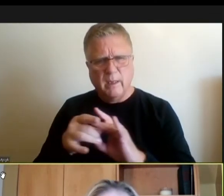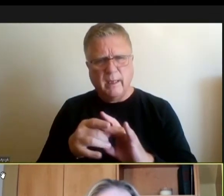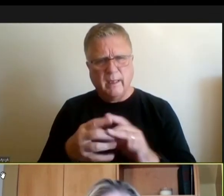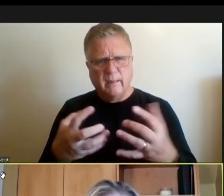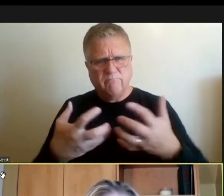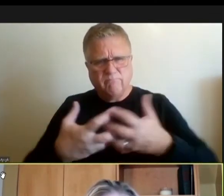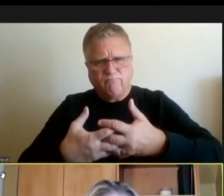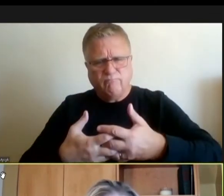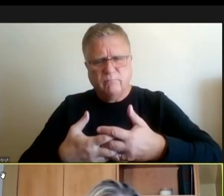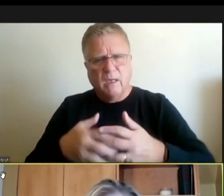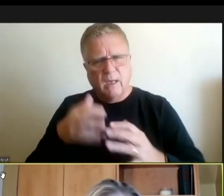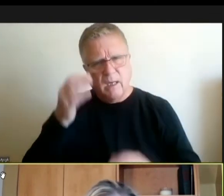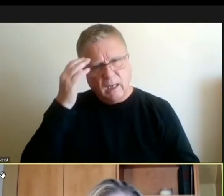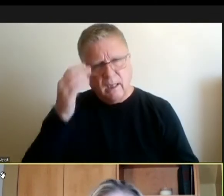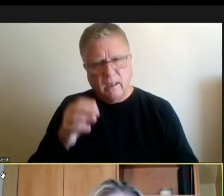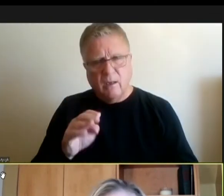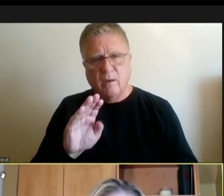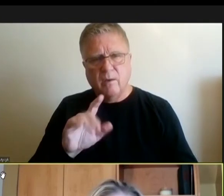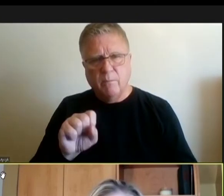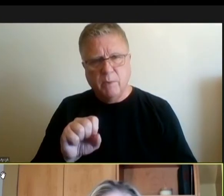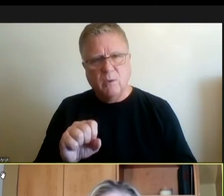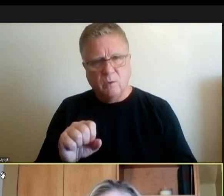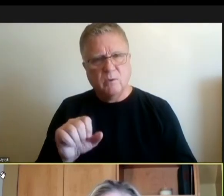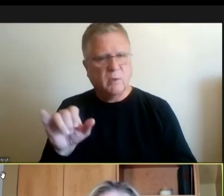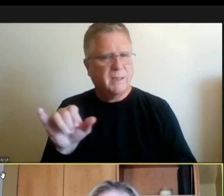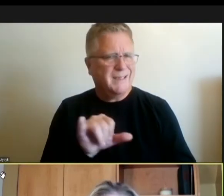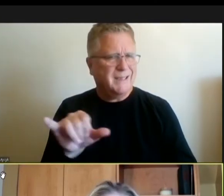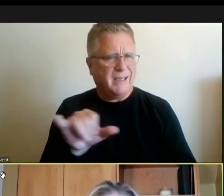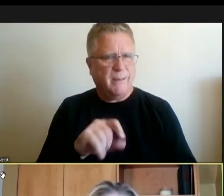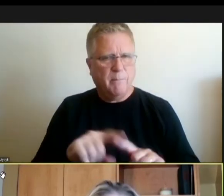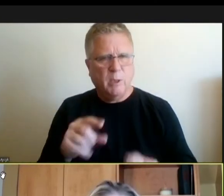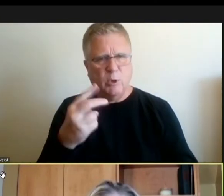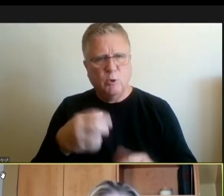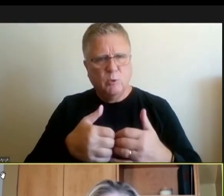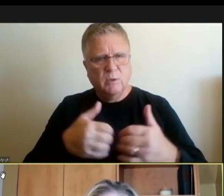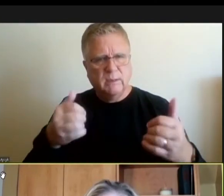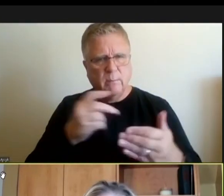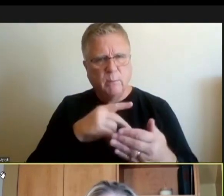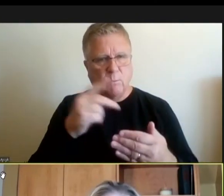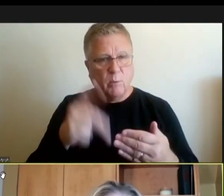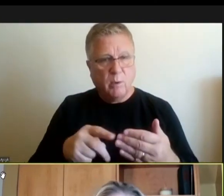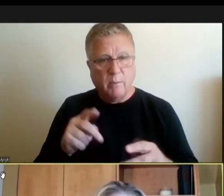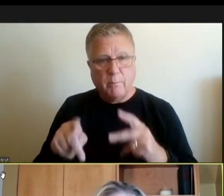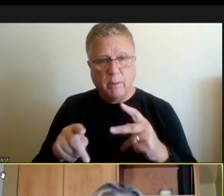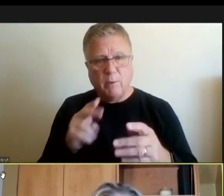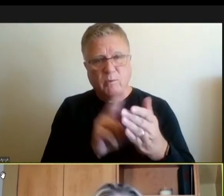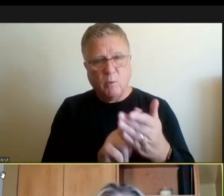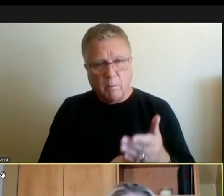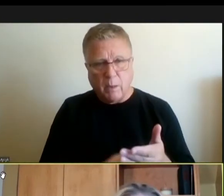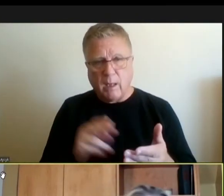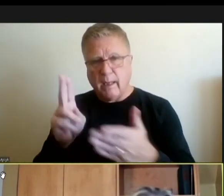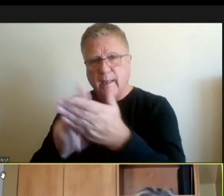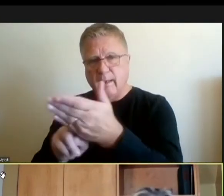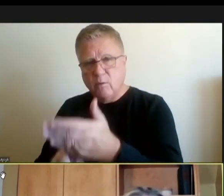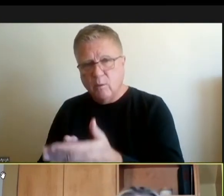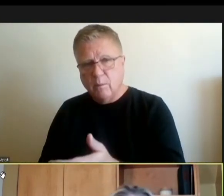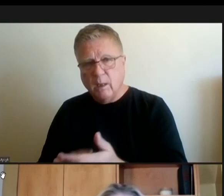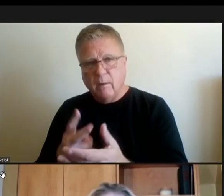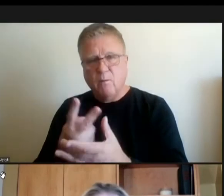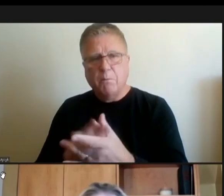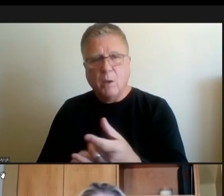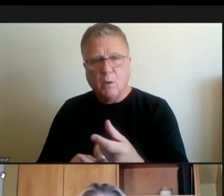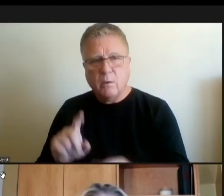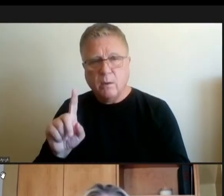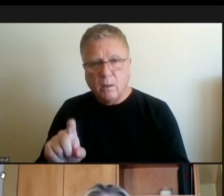know the bills are one and the same, but are they two separate programs that people have to apply for separately? We